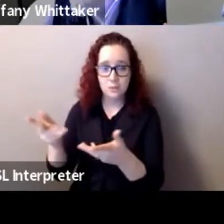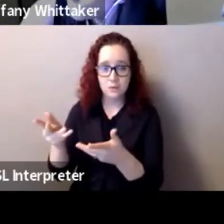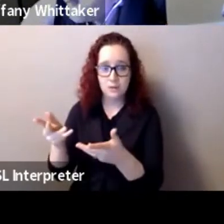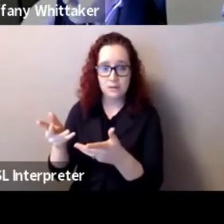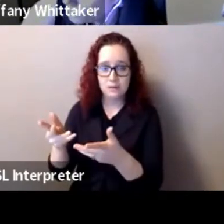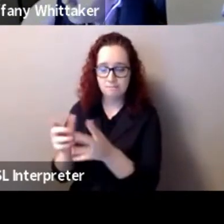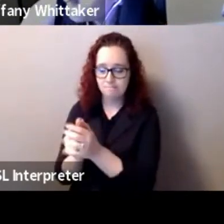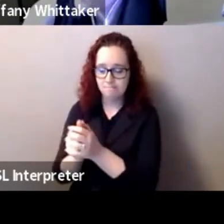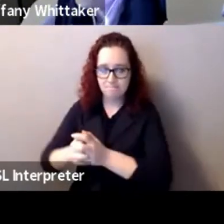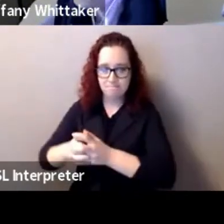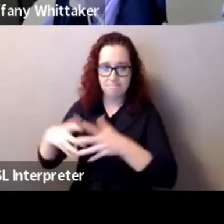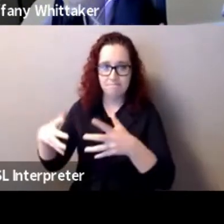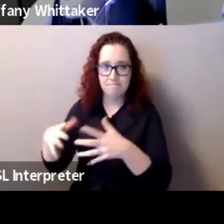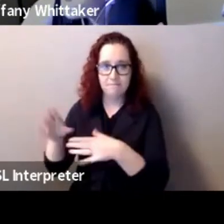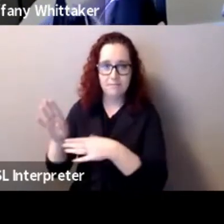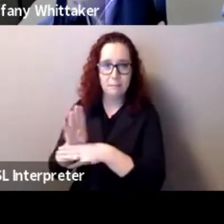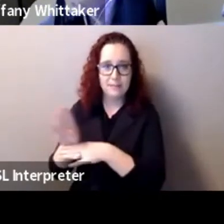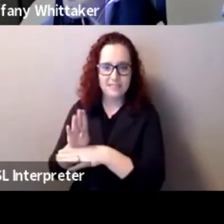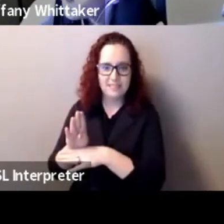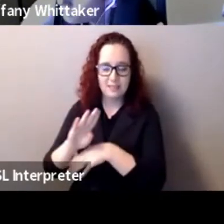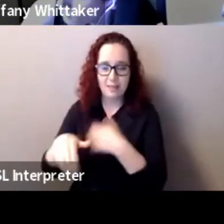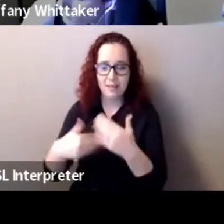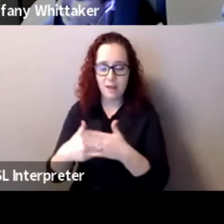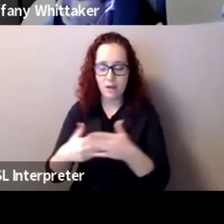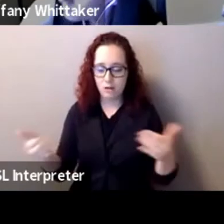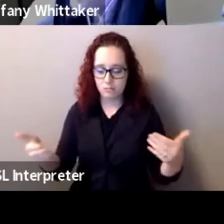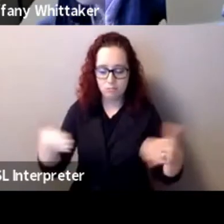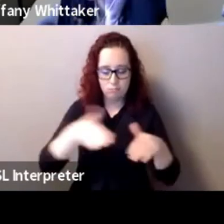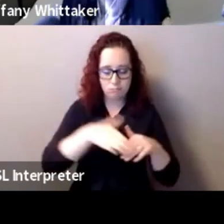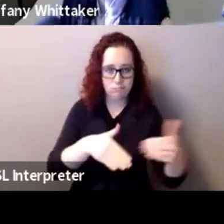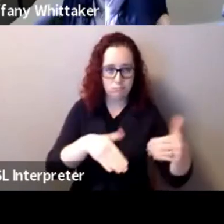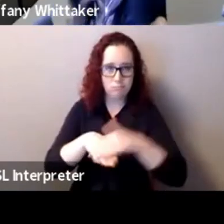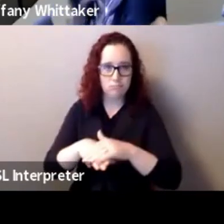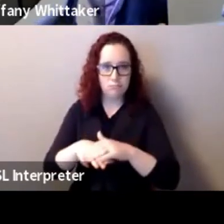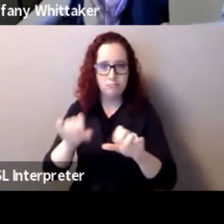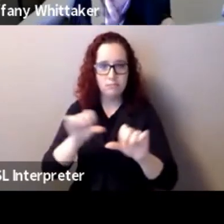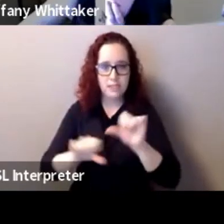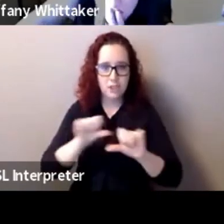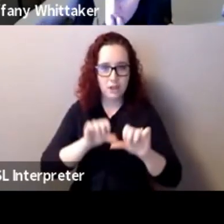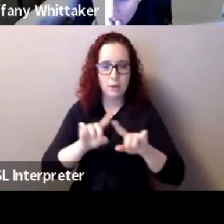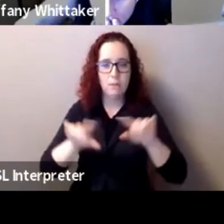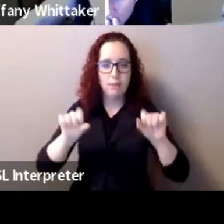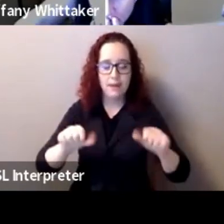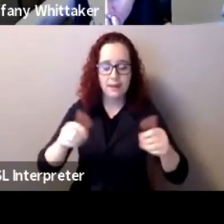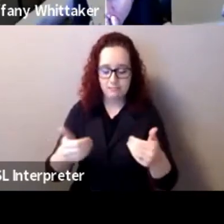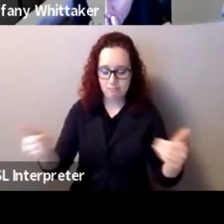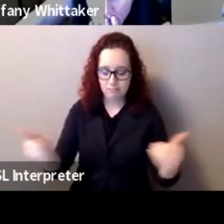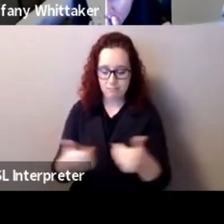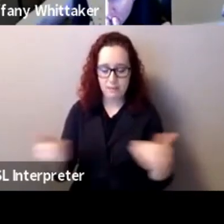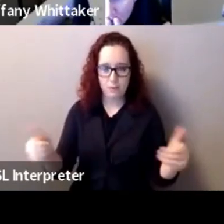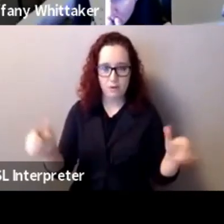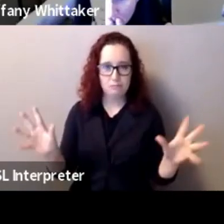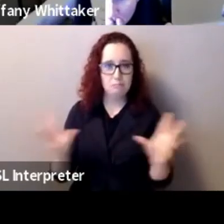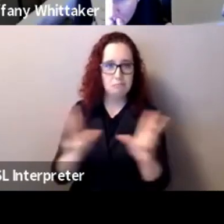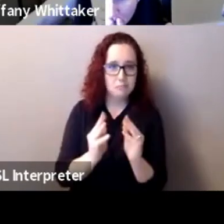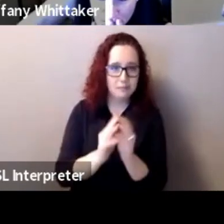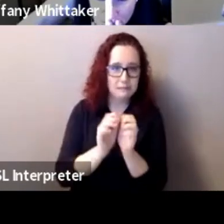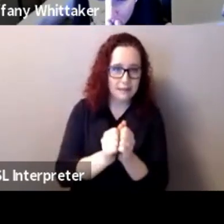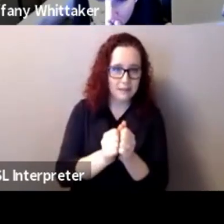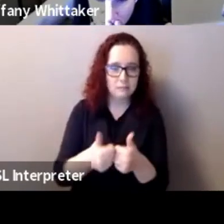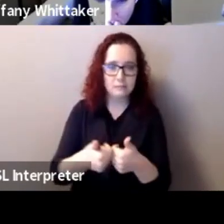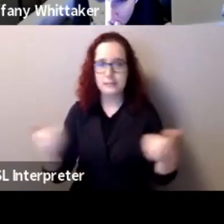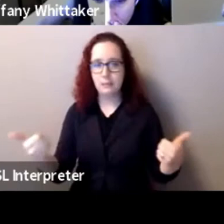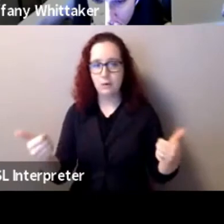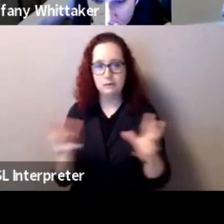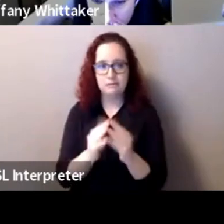the business. They all interacted with each other, but they were able to just go away and do different things and come back and meet as a whole group. Another one